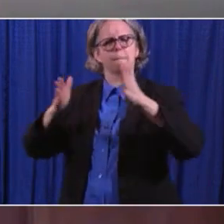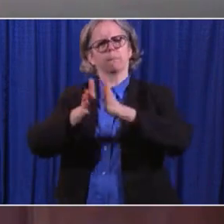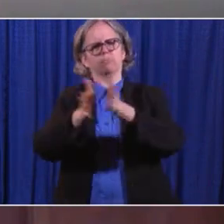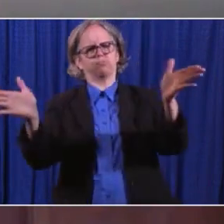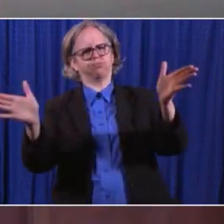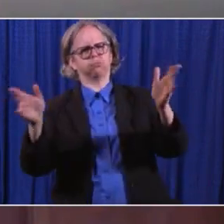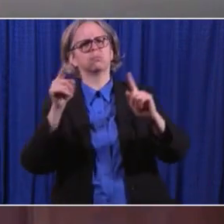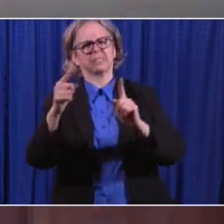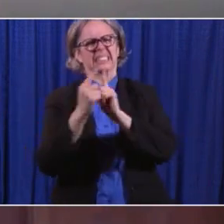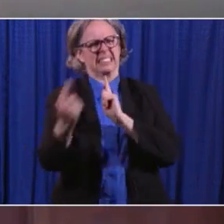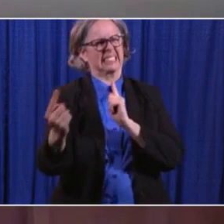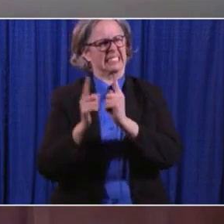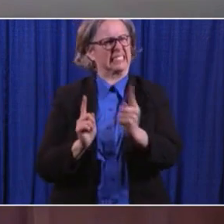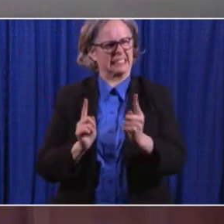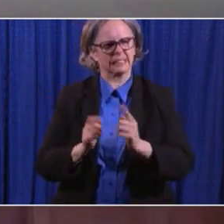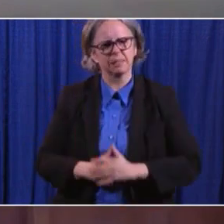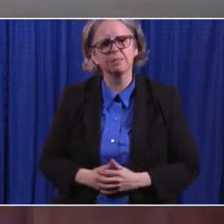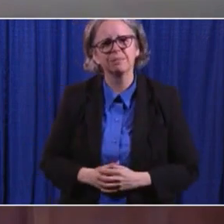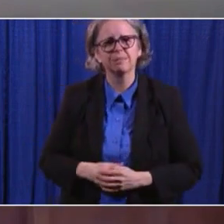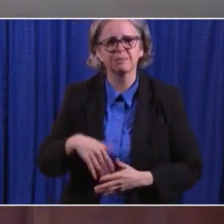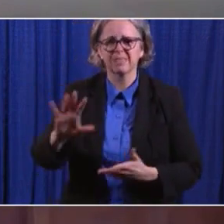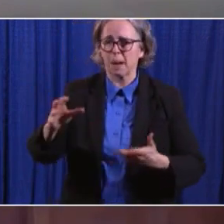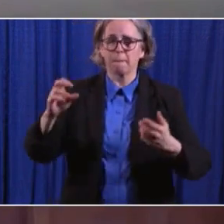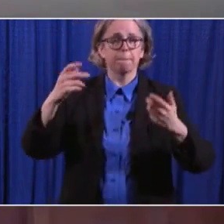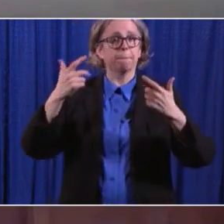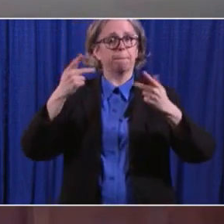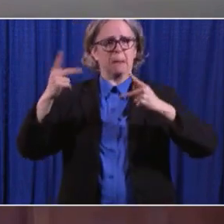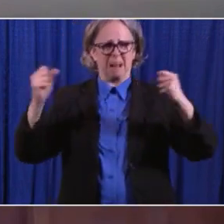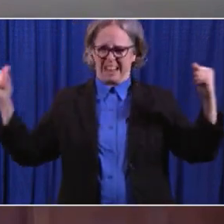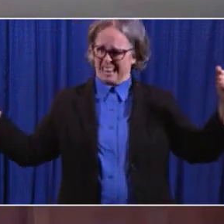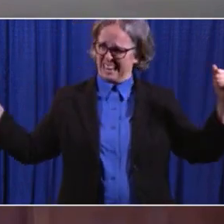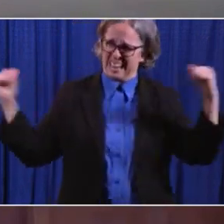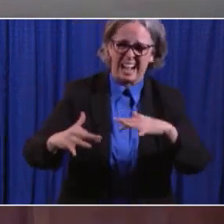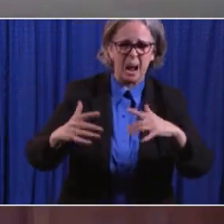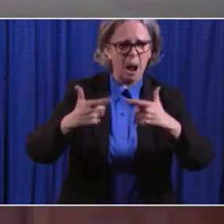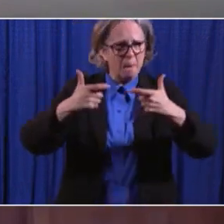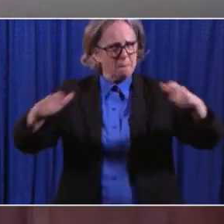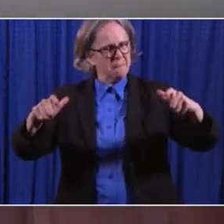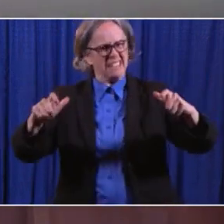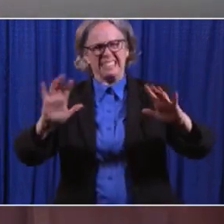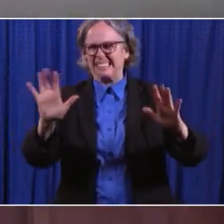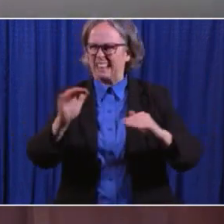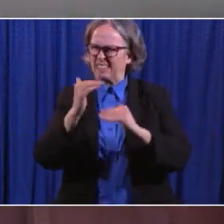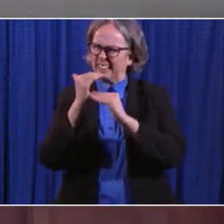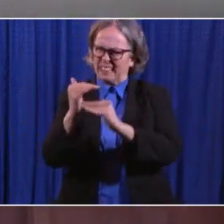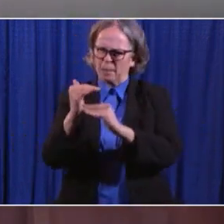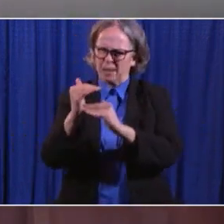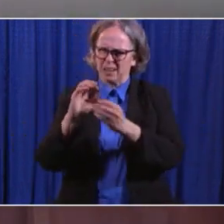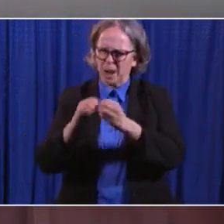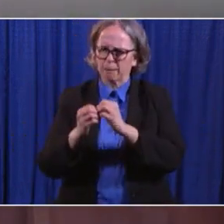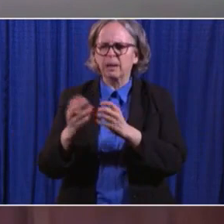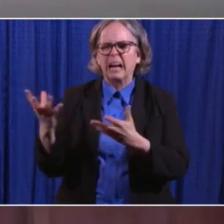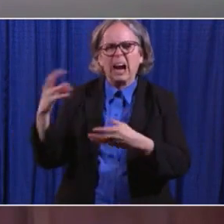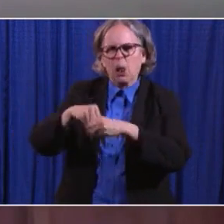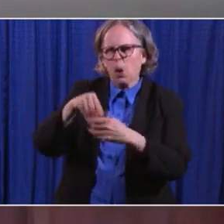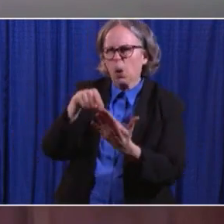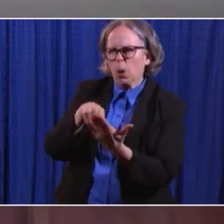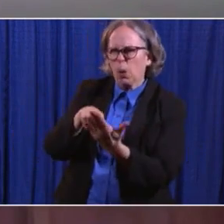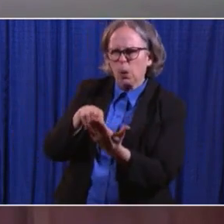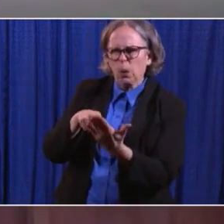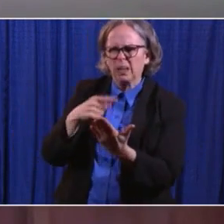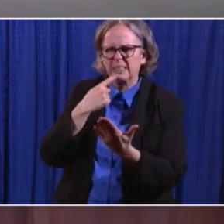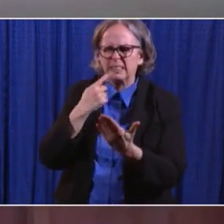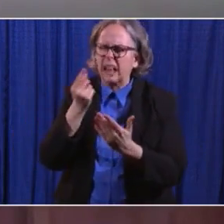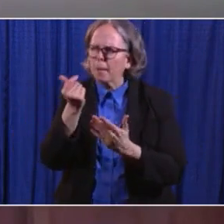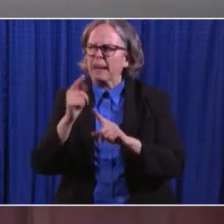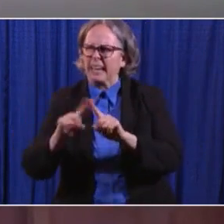gathering limitations, and that's going to be encompassed in this order in a slightly different fashion. We still want Ohioans to take precautions when